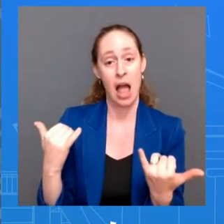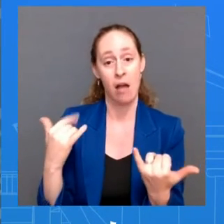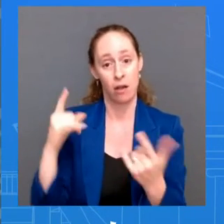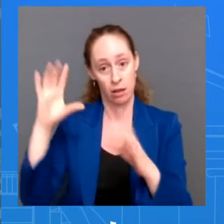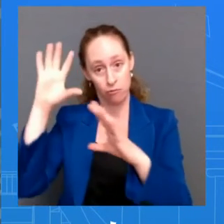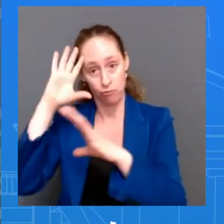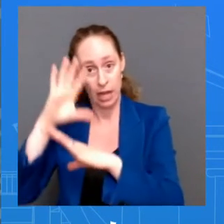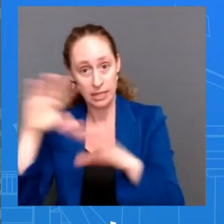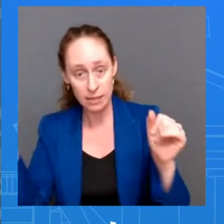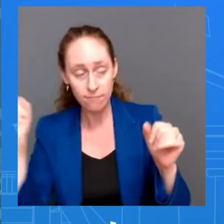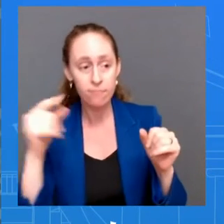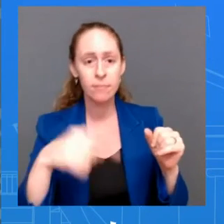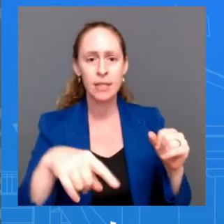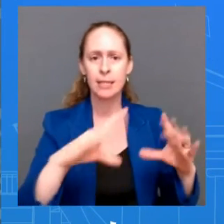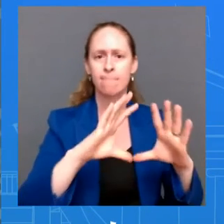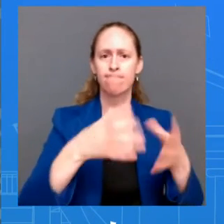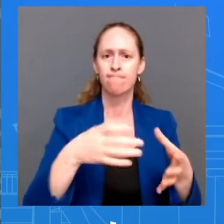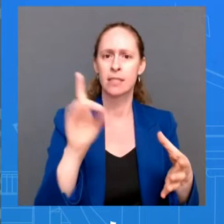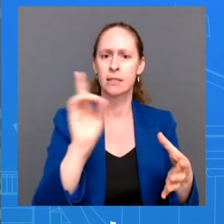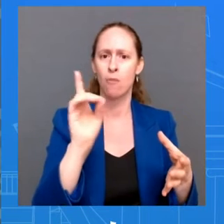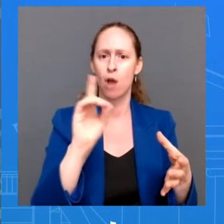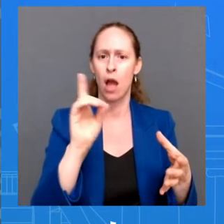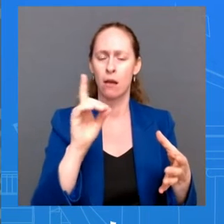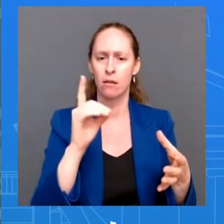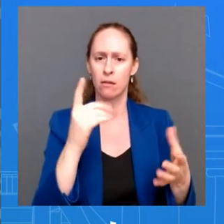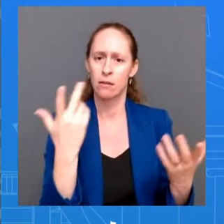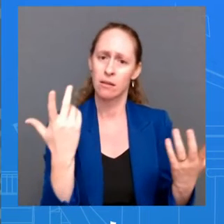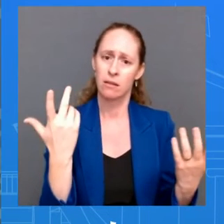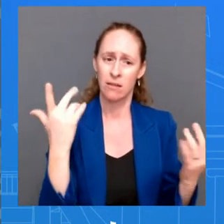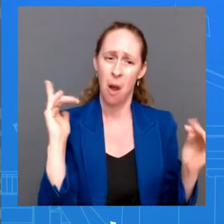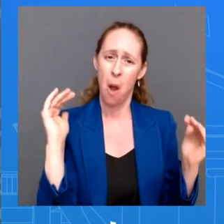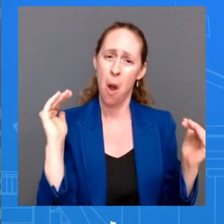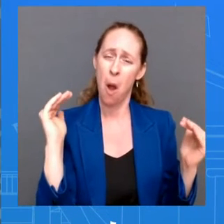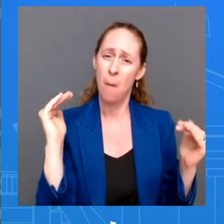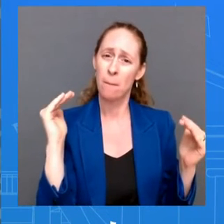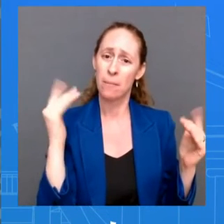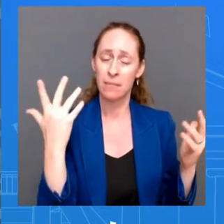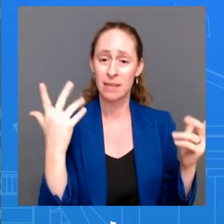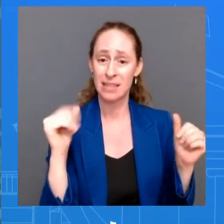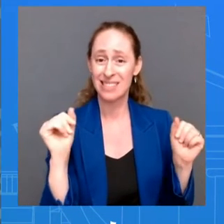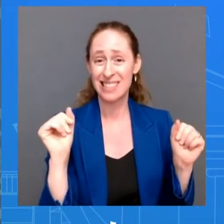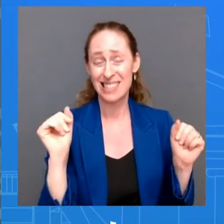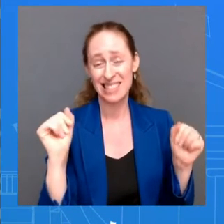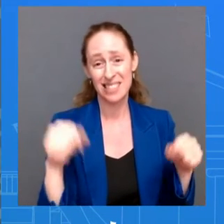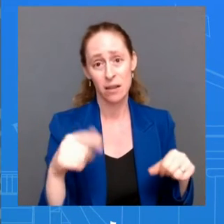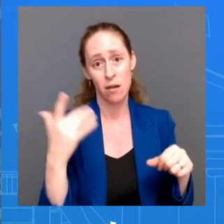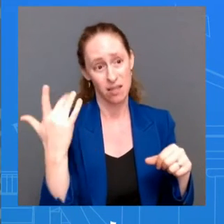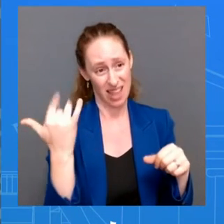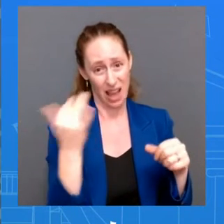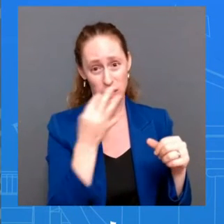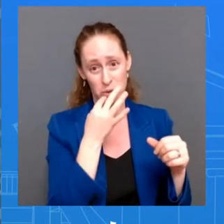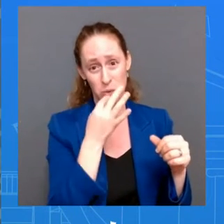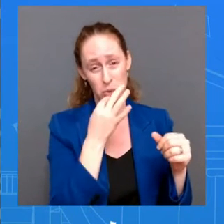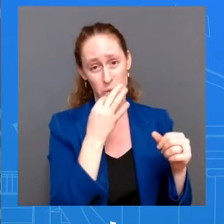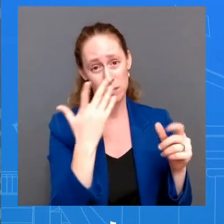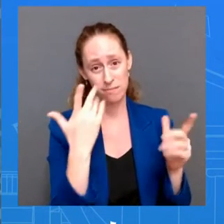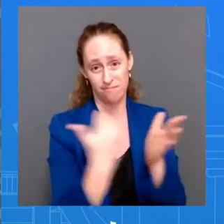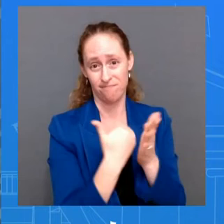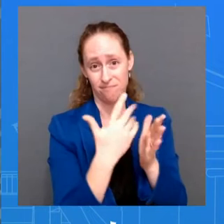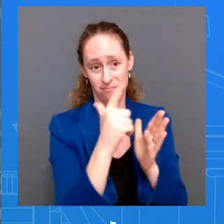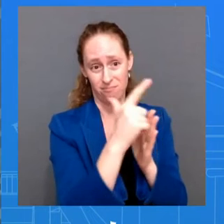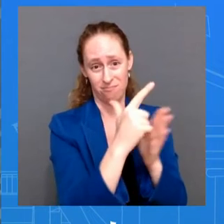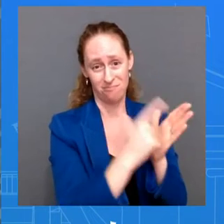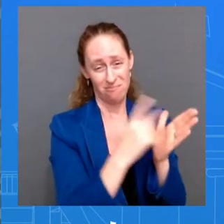of passing this really critical, important piece of legislation that's going to help middle-class families,